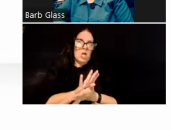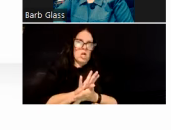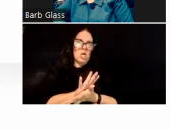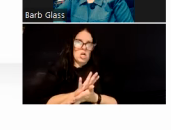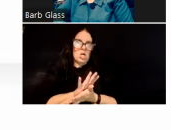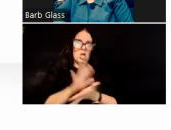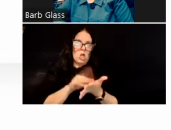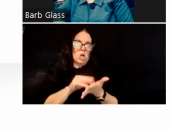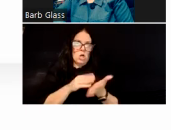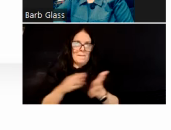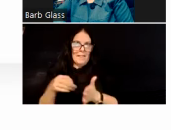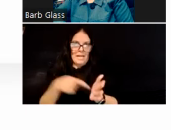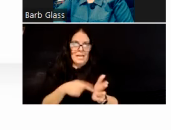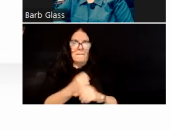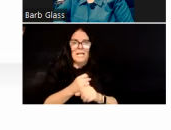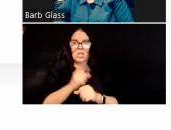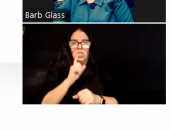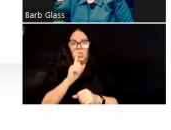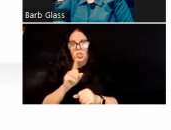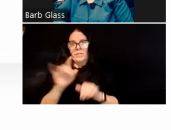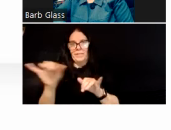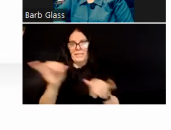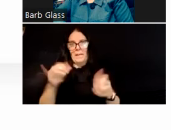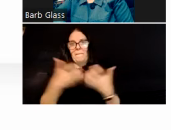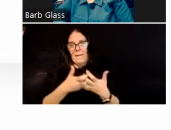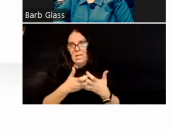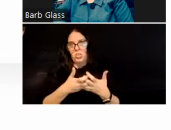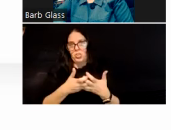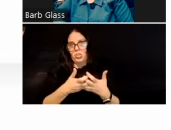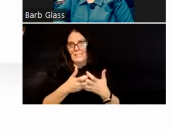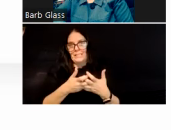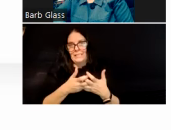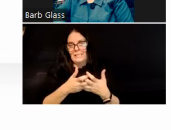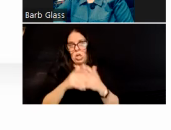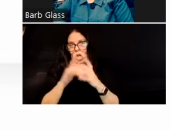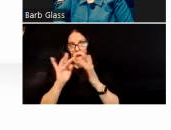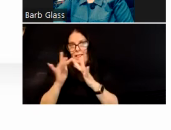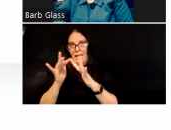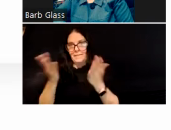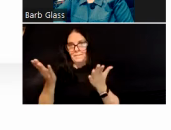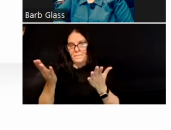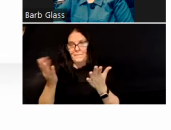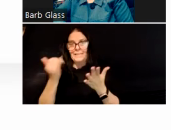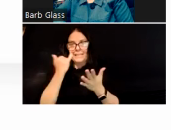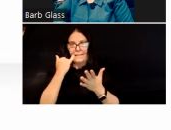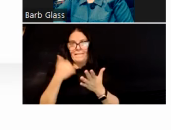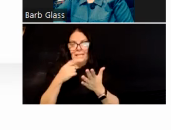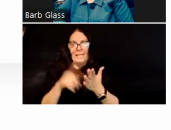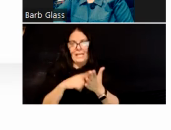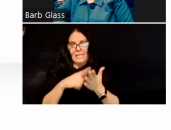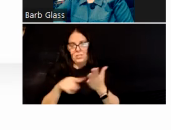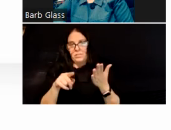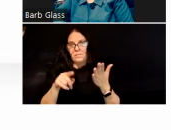learner plan to make sure that it reflects or matches what's in the system if you do take this step with an item